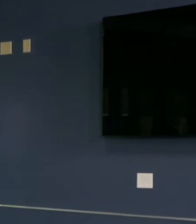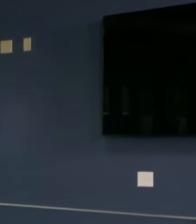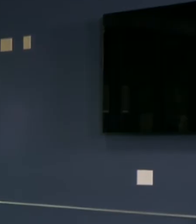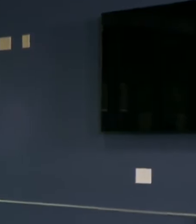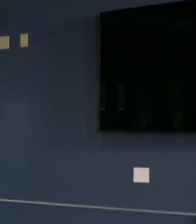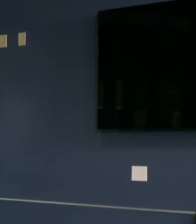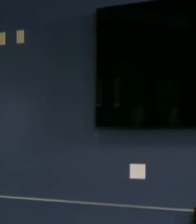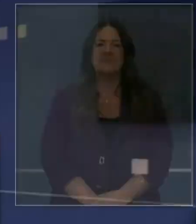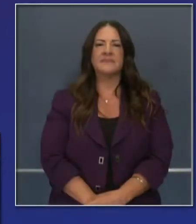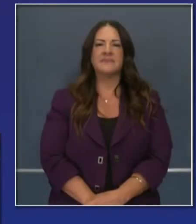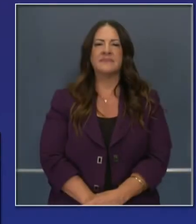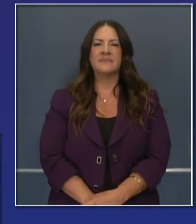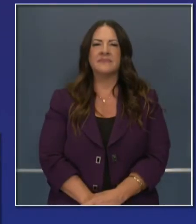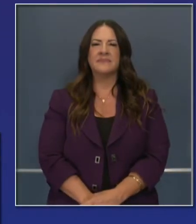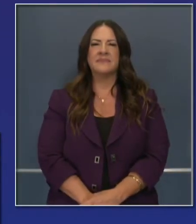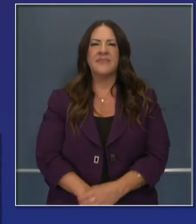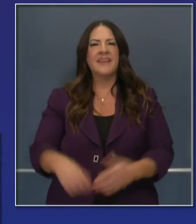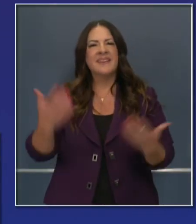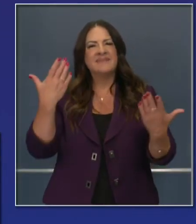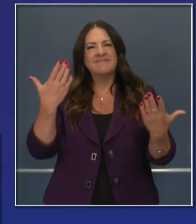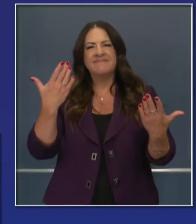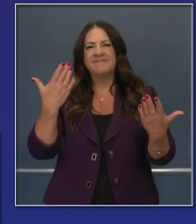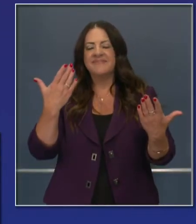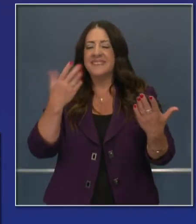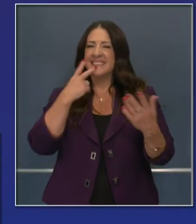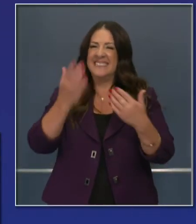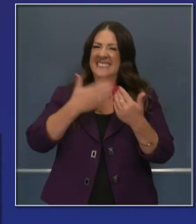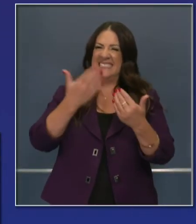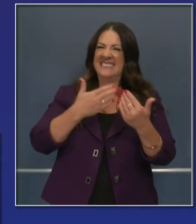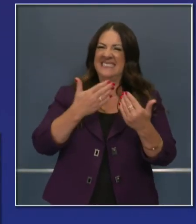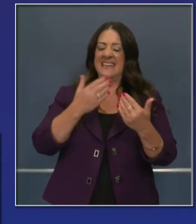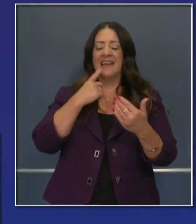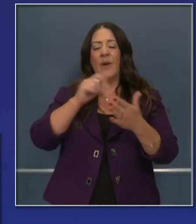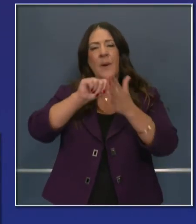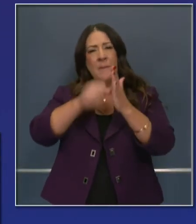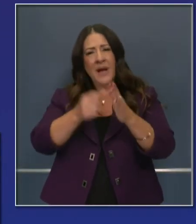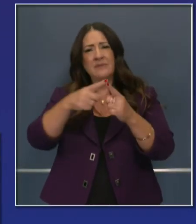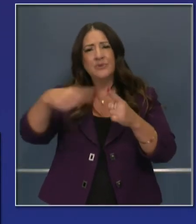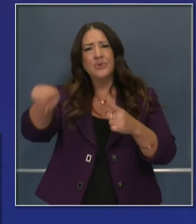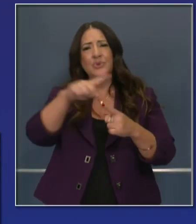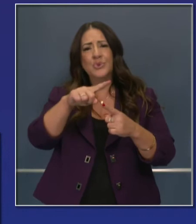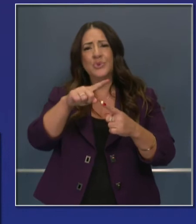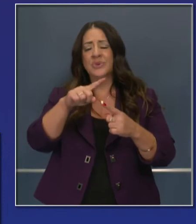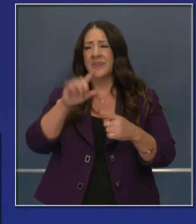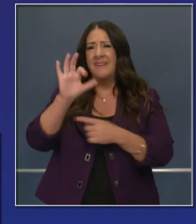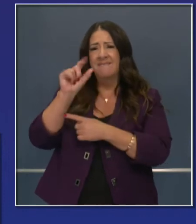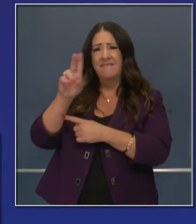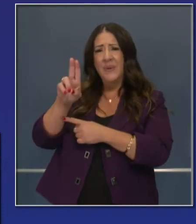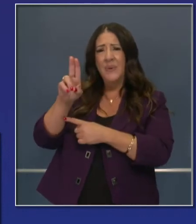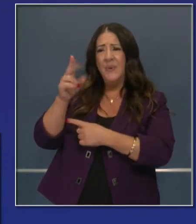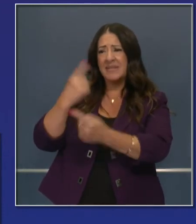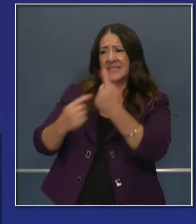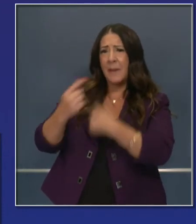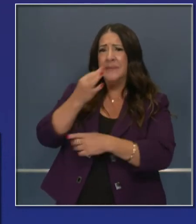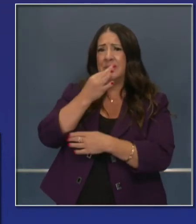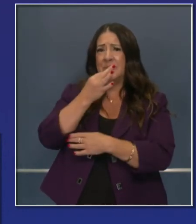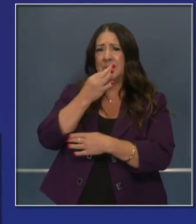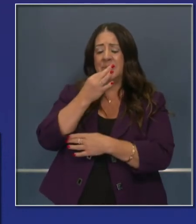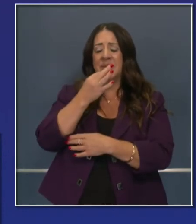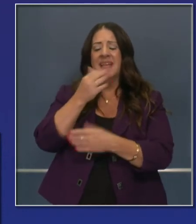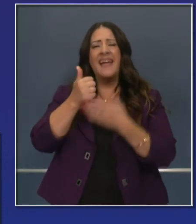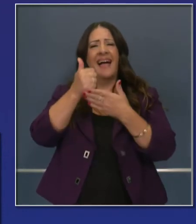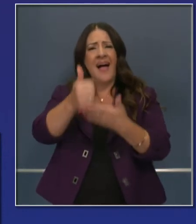the corner. And so I cannot impress upon you more the importance, the power and potency of getting a flu shot, mitigating the